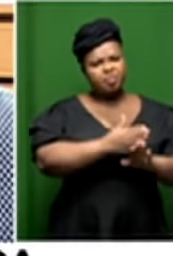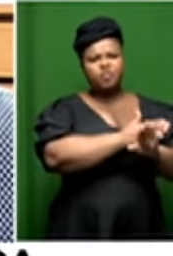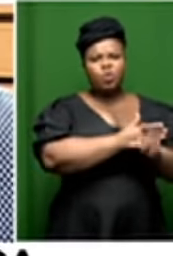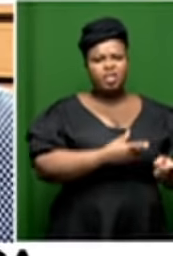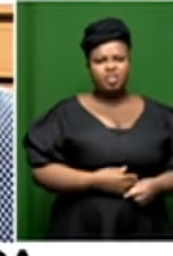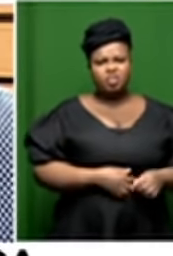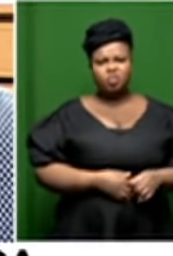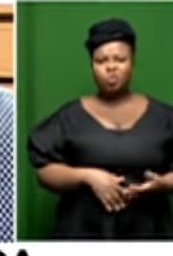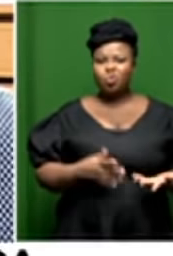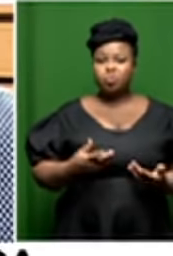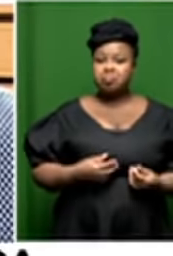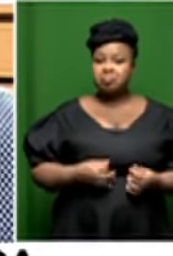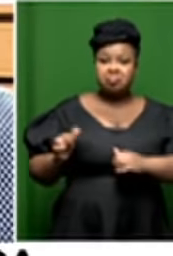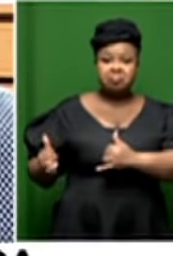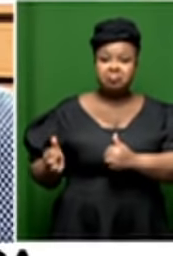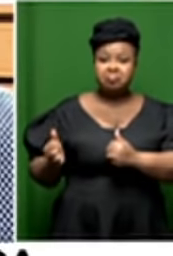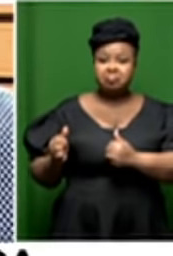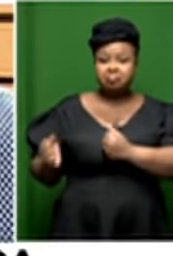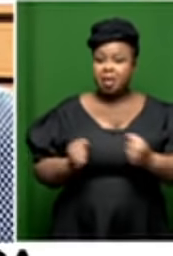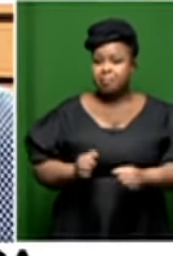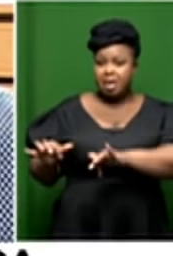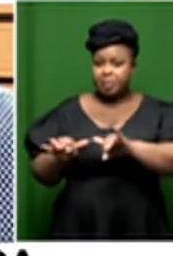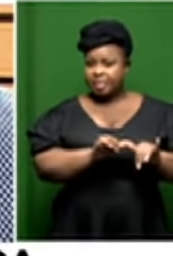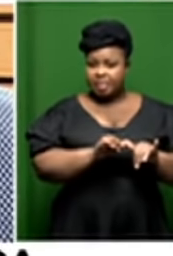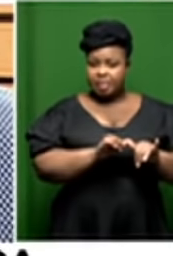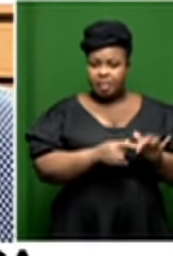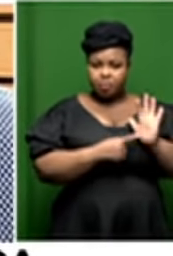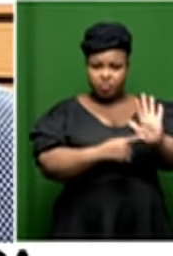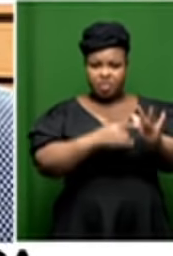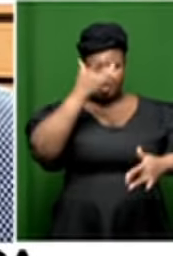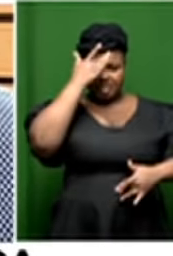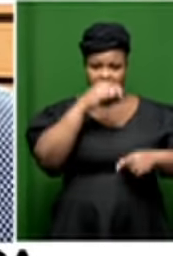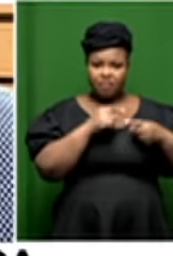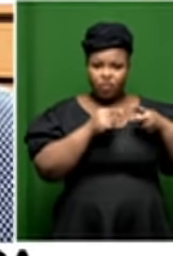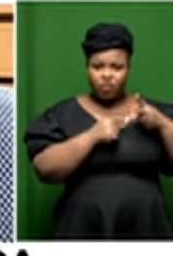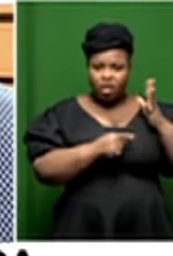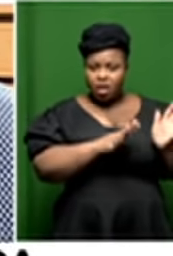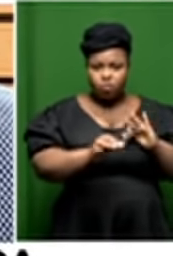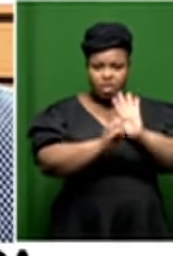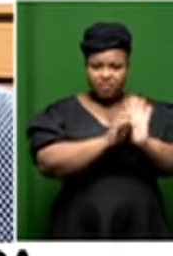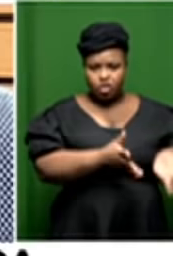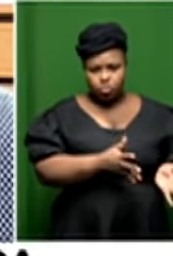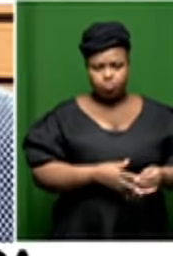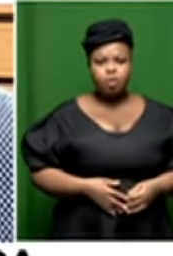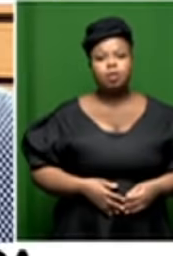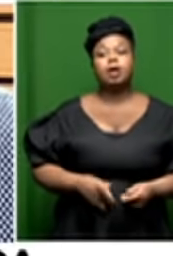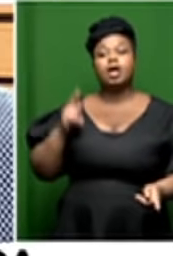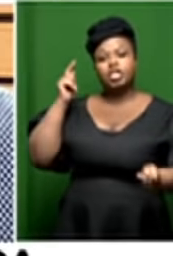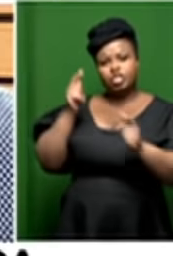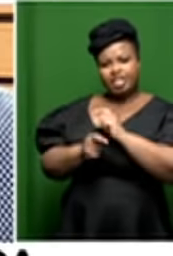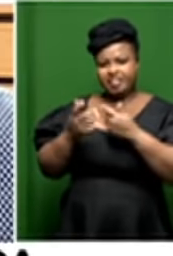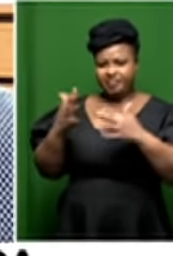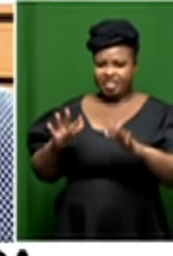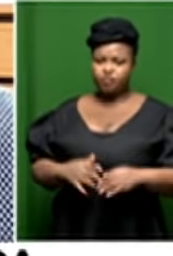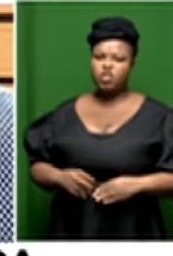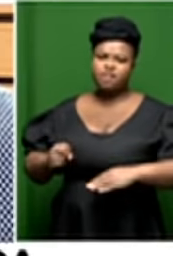that? Nothing has changed in terms of the actual virus itself. Things have changed in terms of the actual